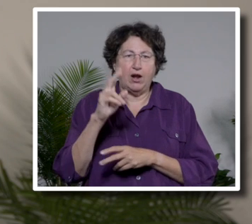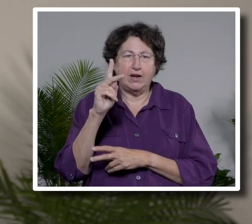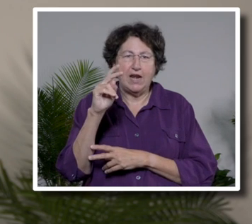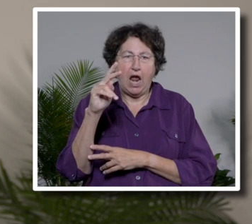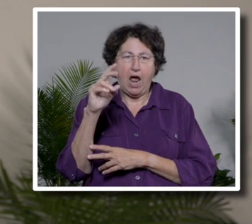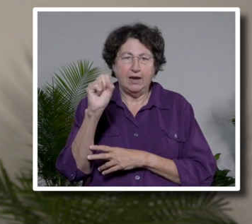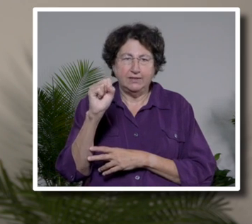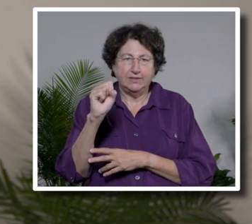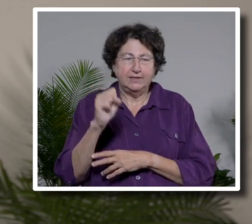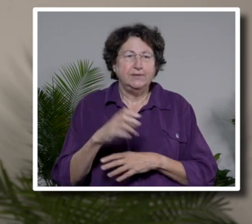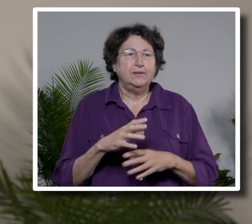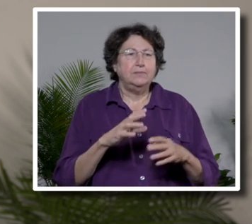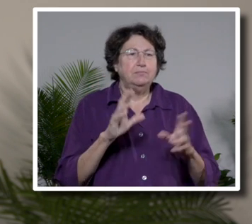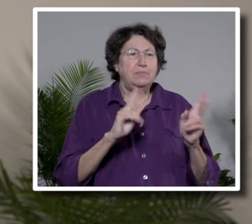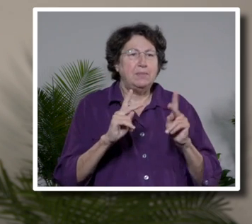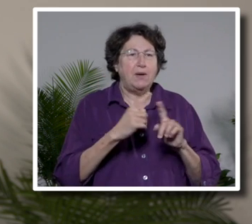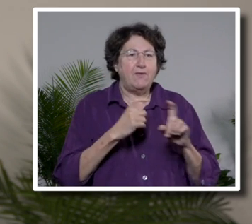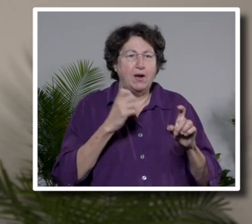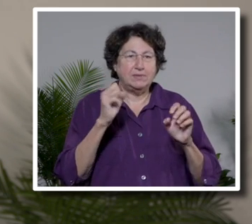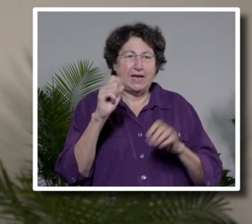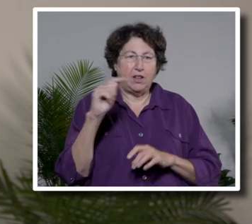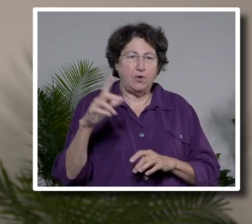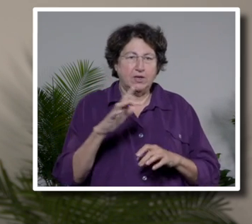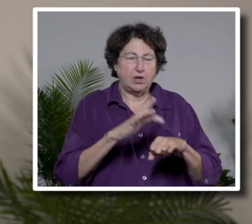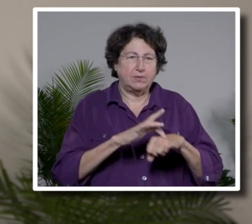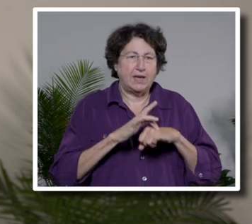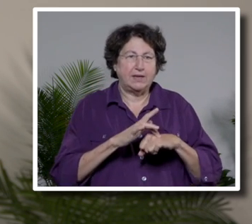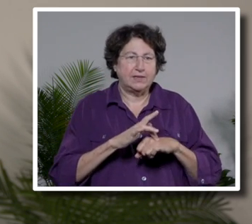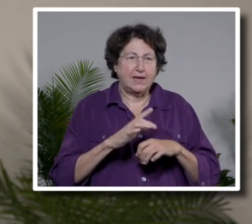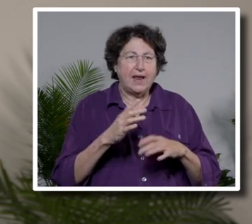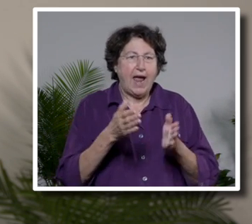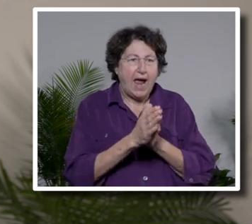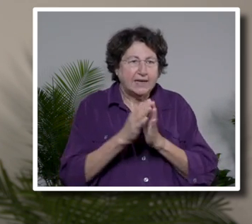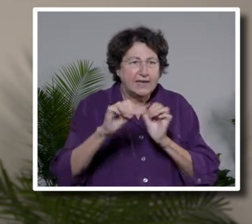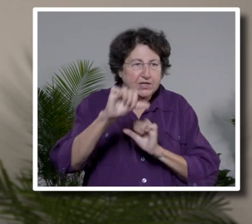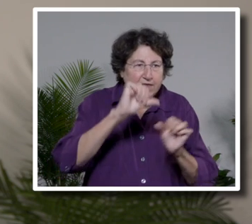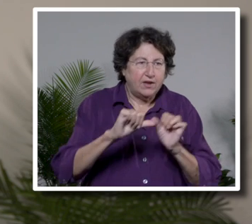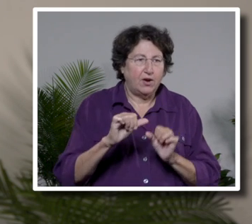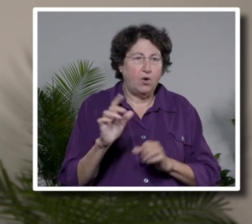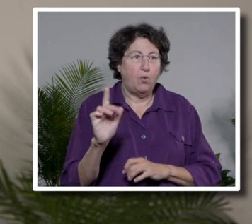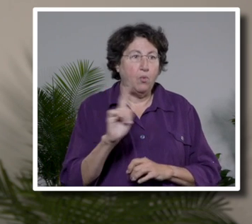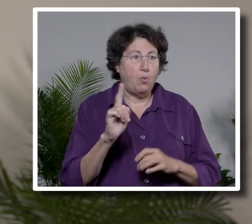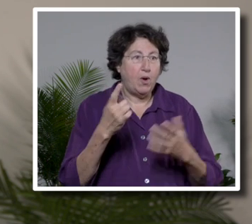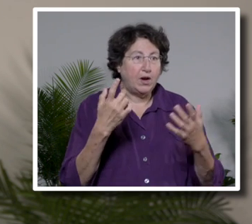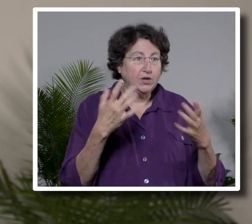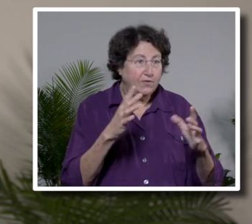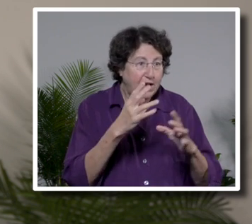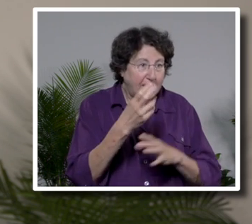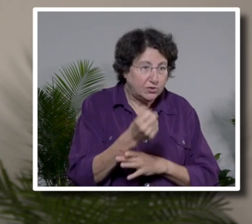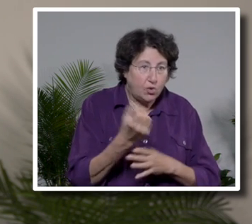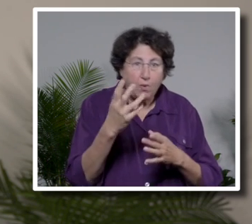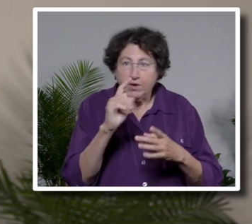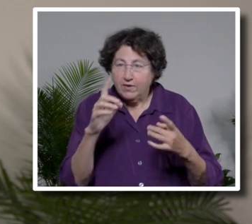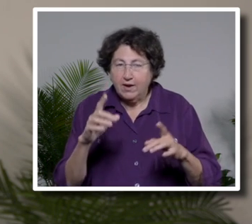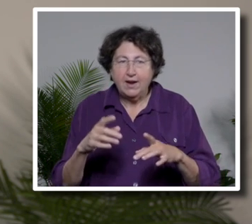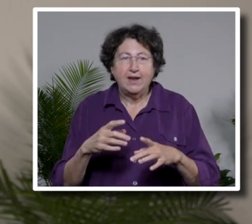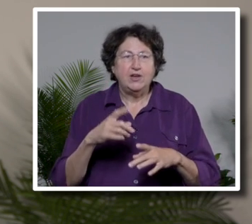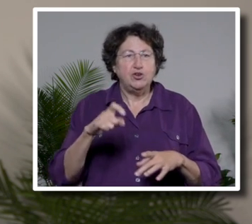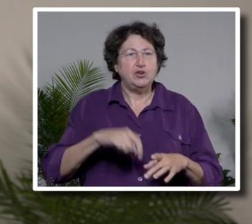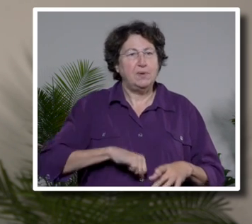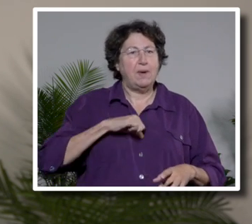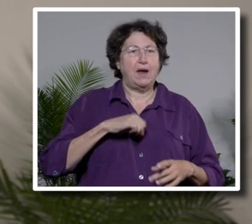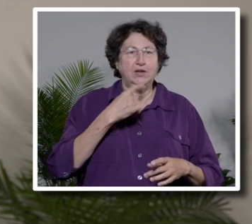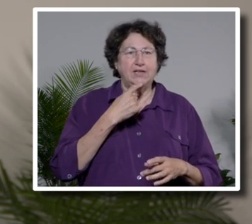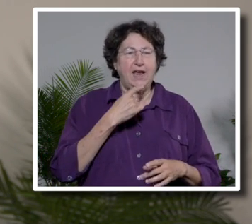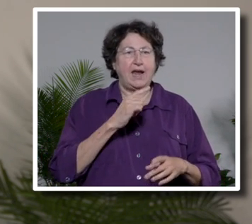St. Louisans are uniquely obsessed with asking each other, where did you go to high school? You should be proud to answer Parkway North,